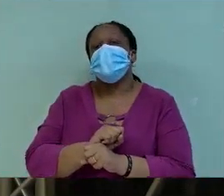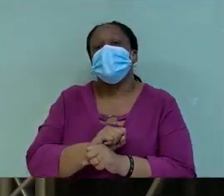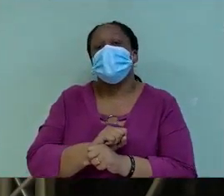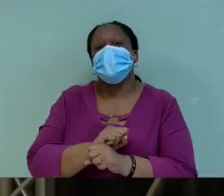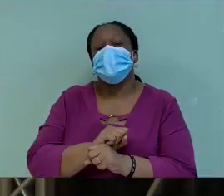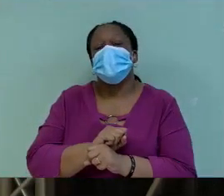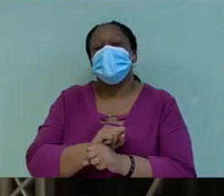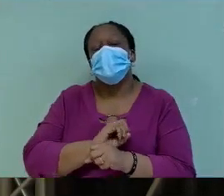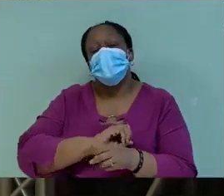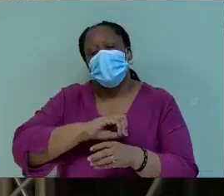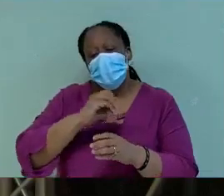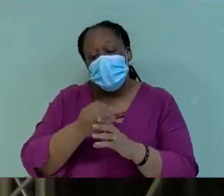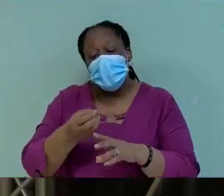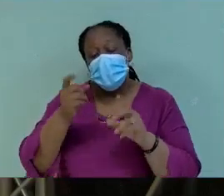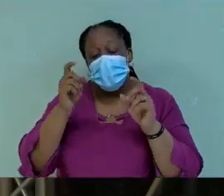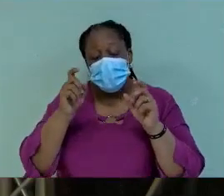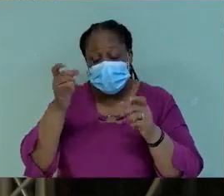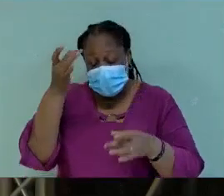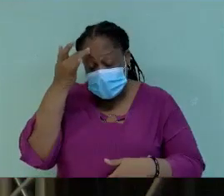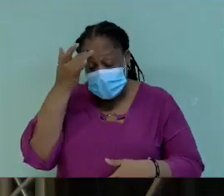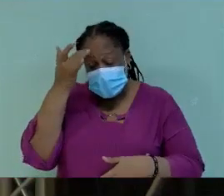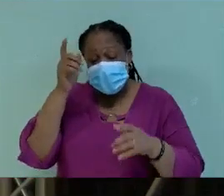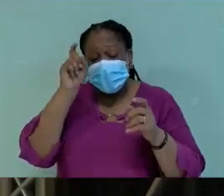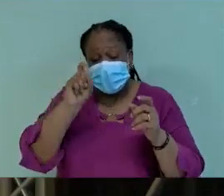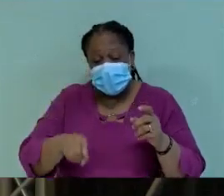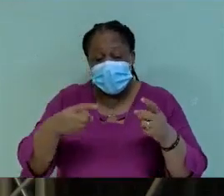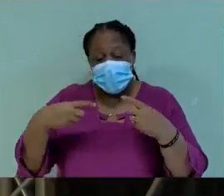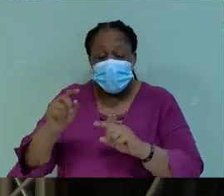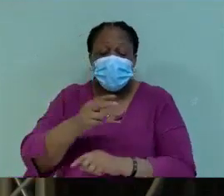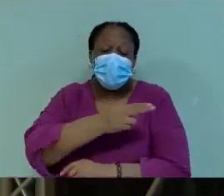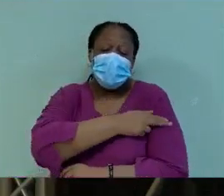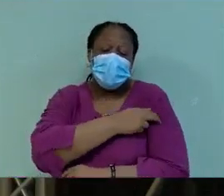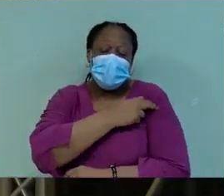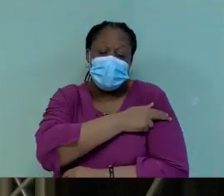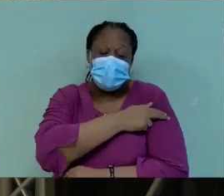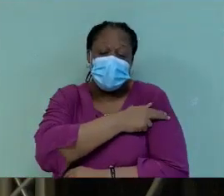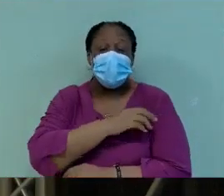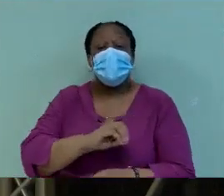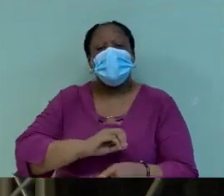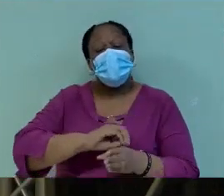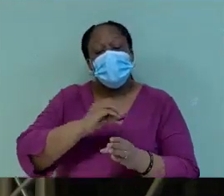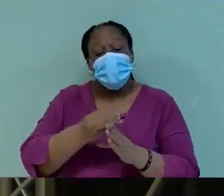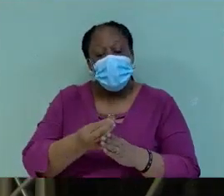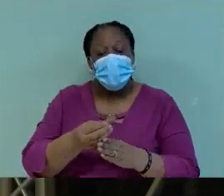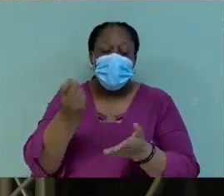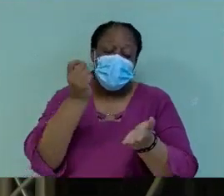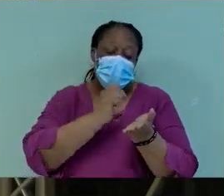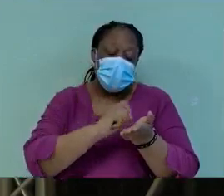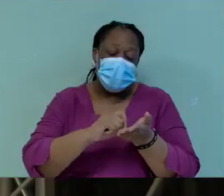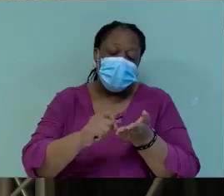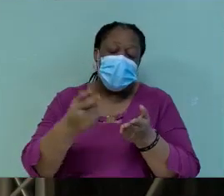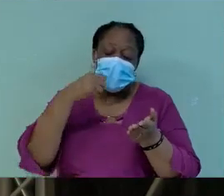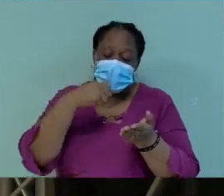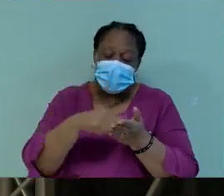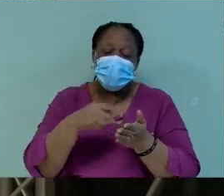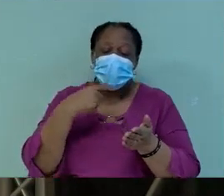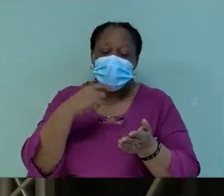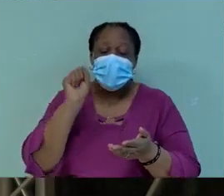they are in need of emergency medical care, or are exempted in writing by the Commissioner of